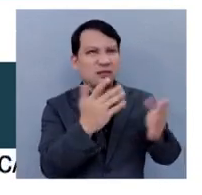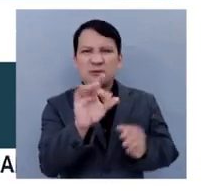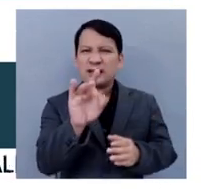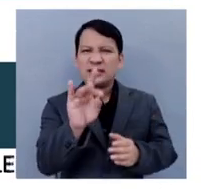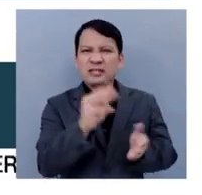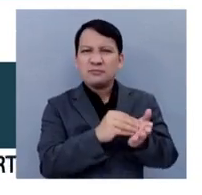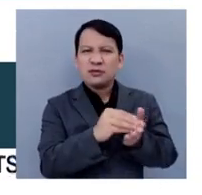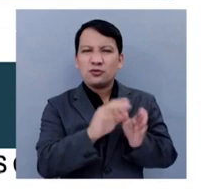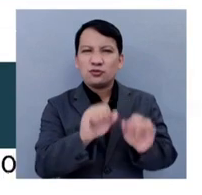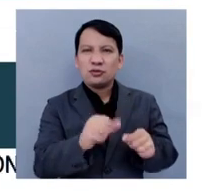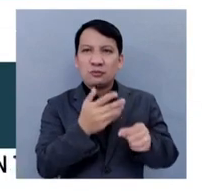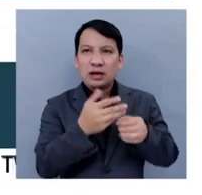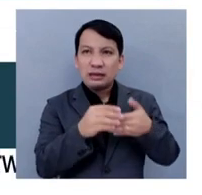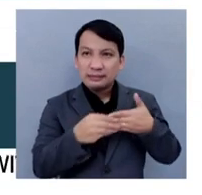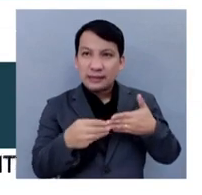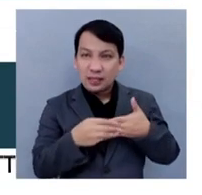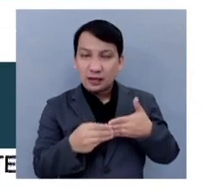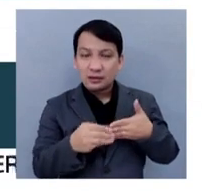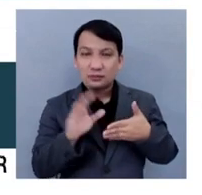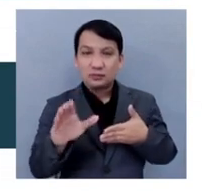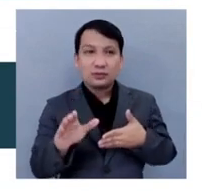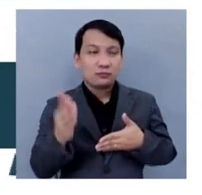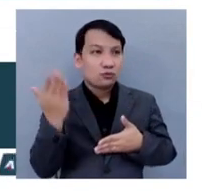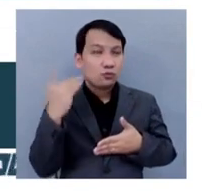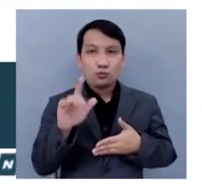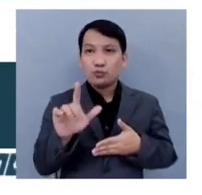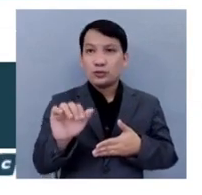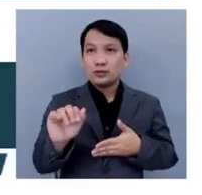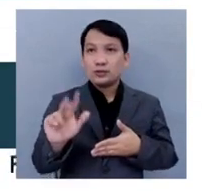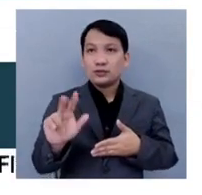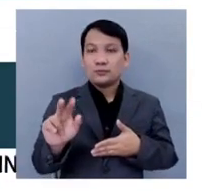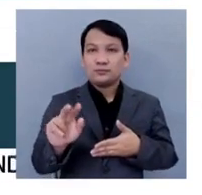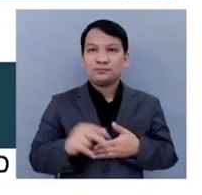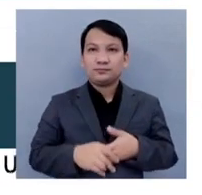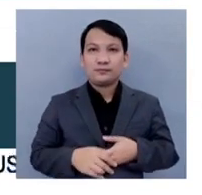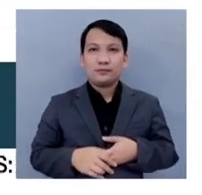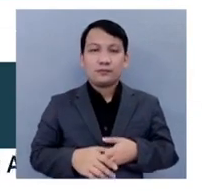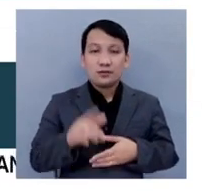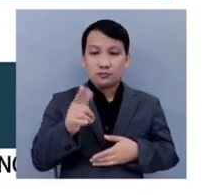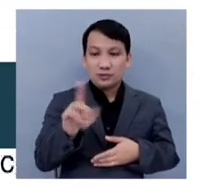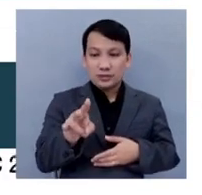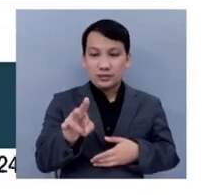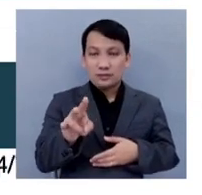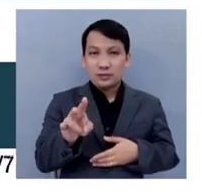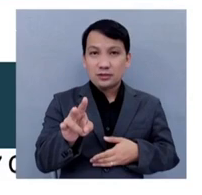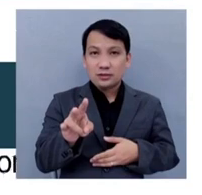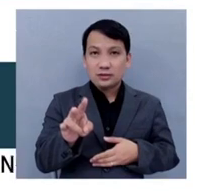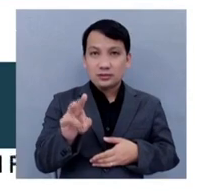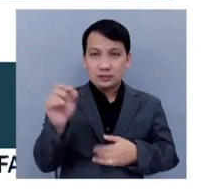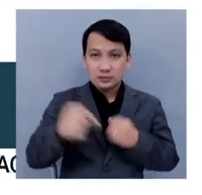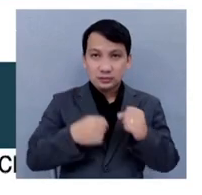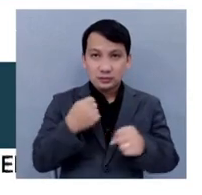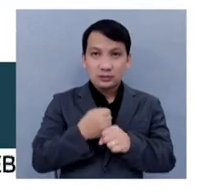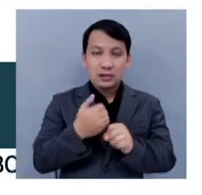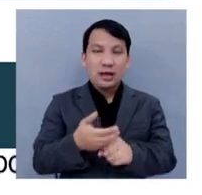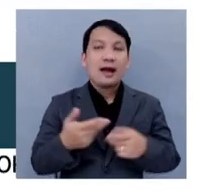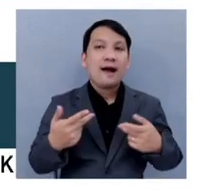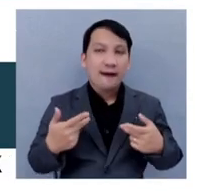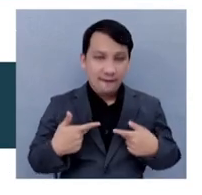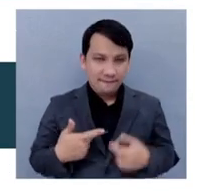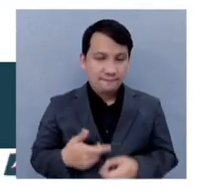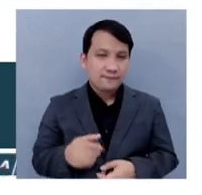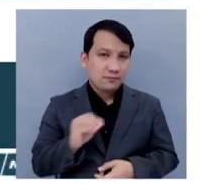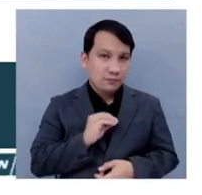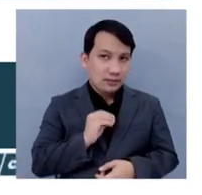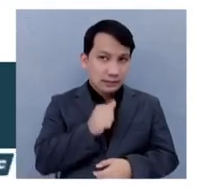$18 million in 2013. That means 27 years after its creation, there were still ill-gotten